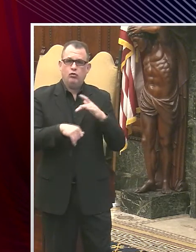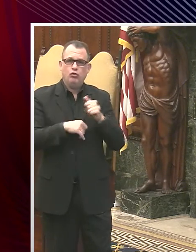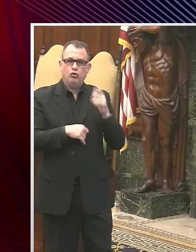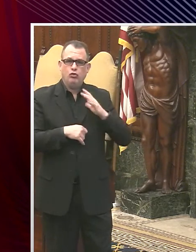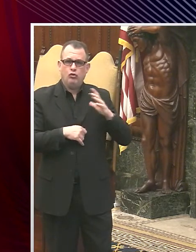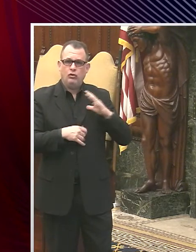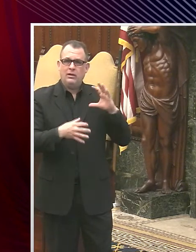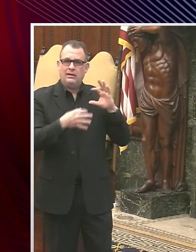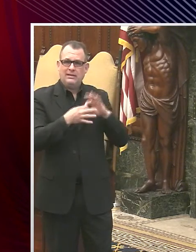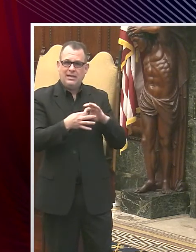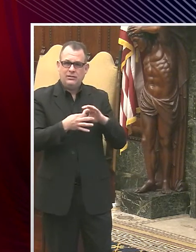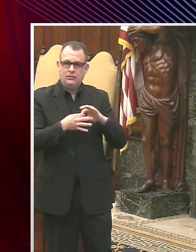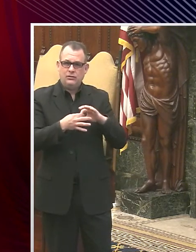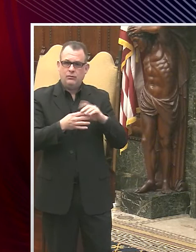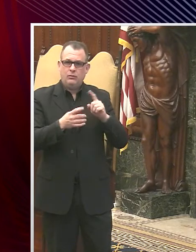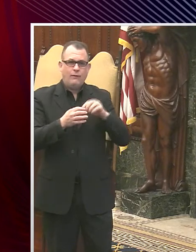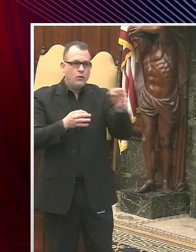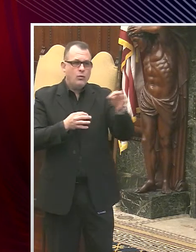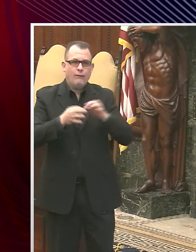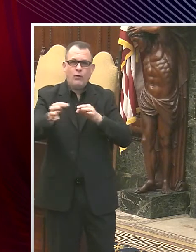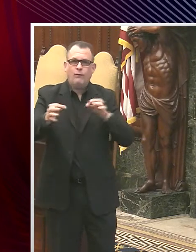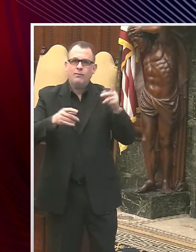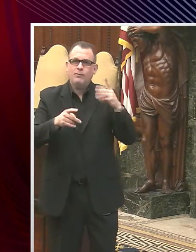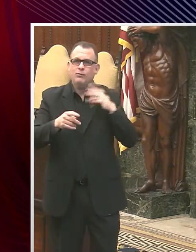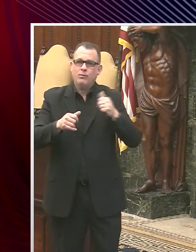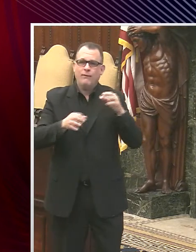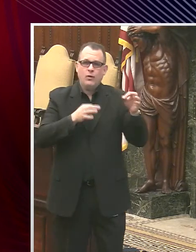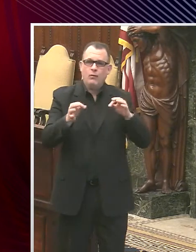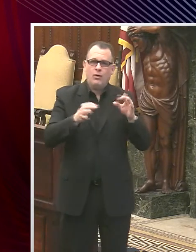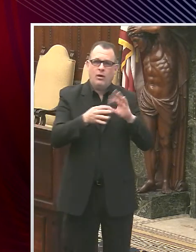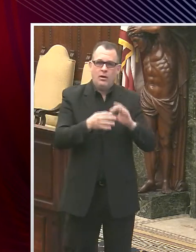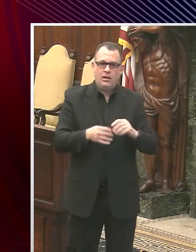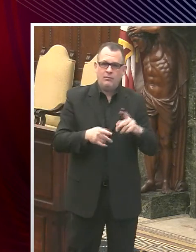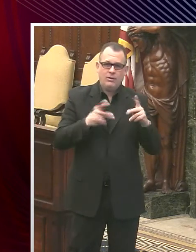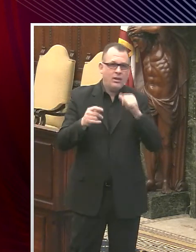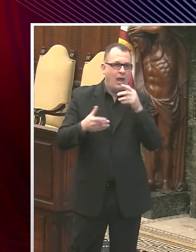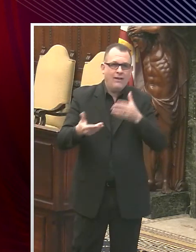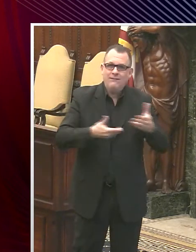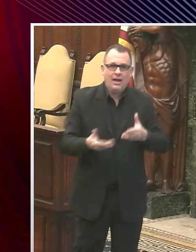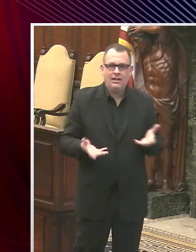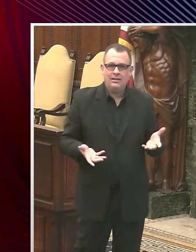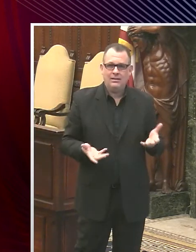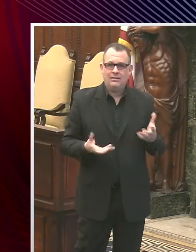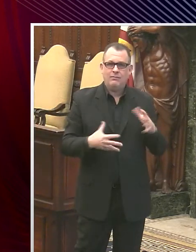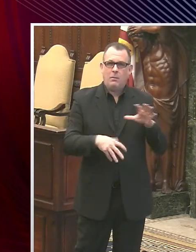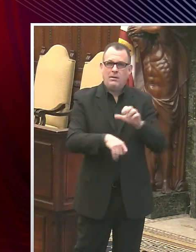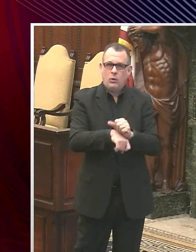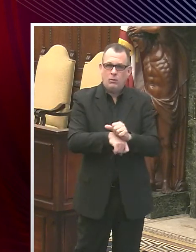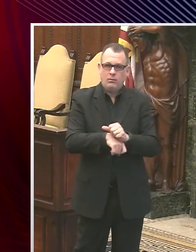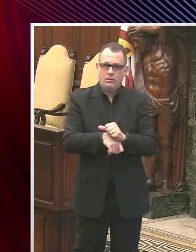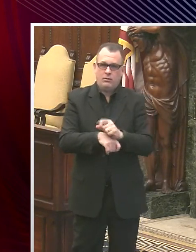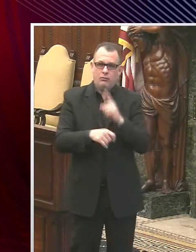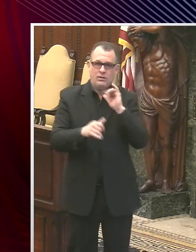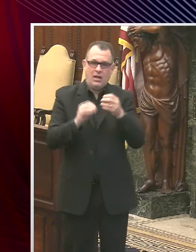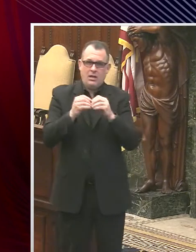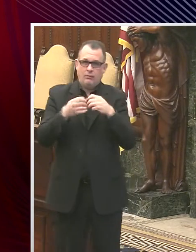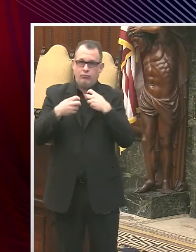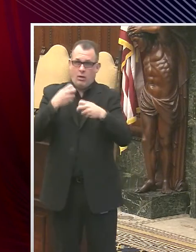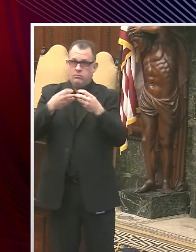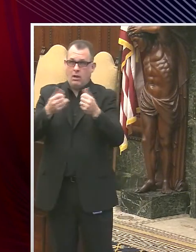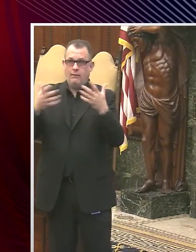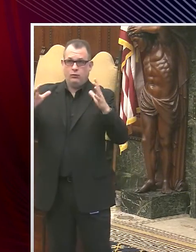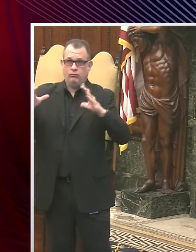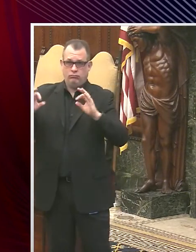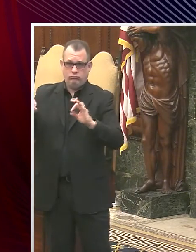shared. And so we sent invitations and other people who were not invited were filling in appointments. Once we solved that problem, then it became clear that there